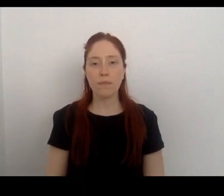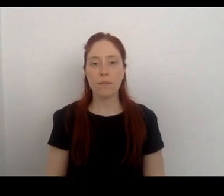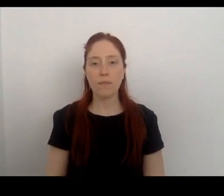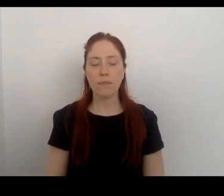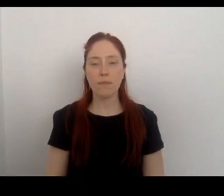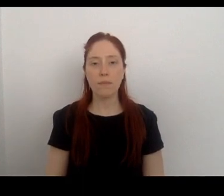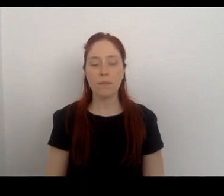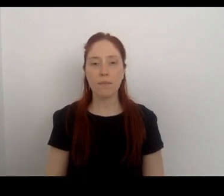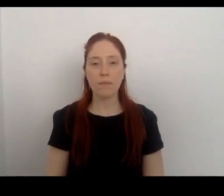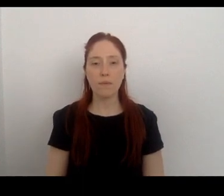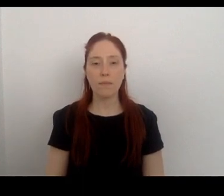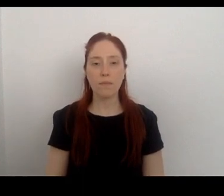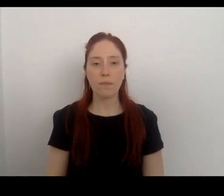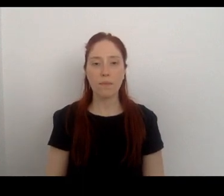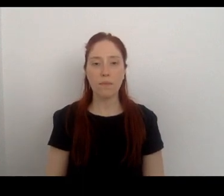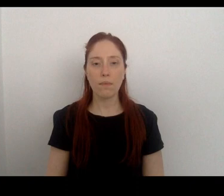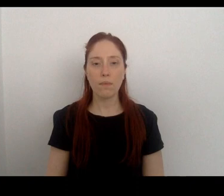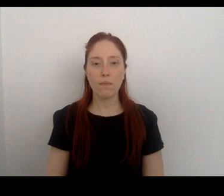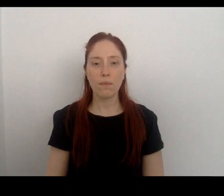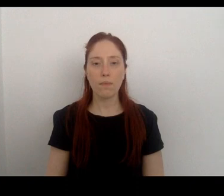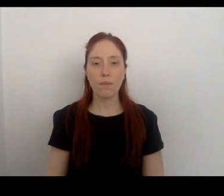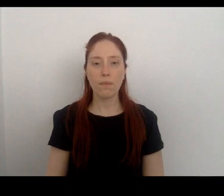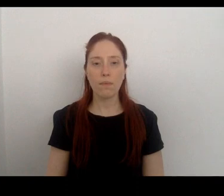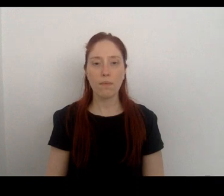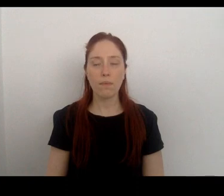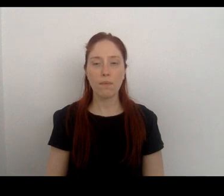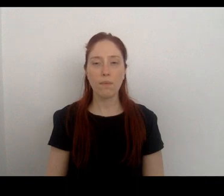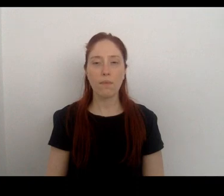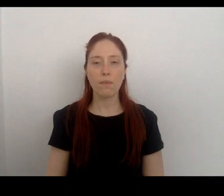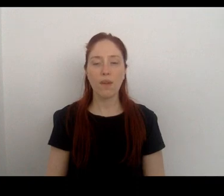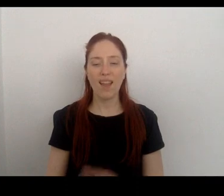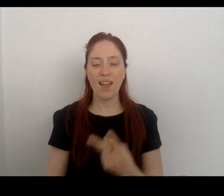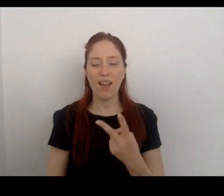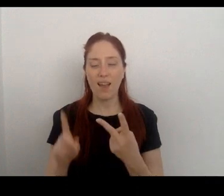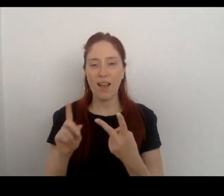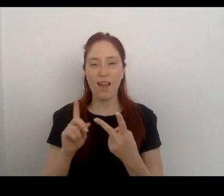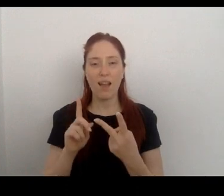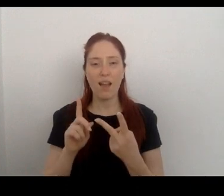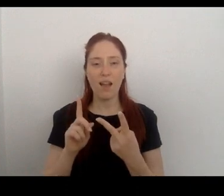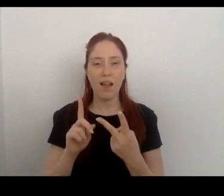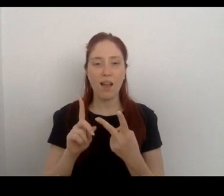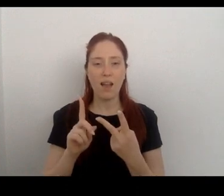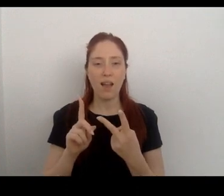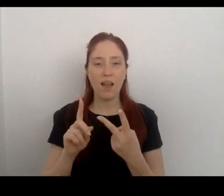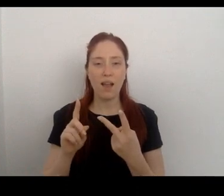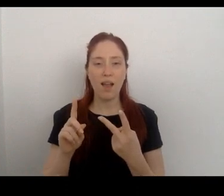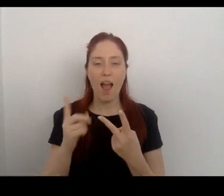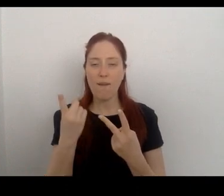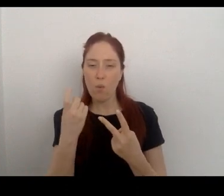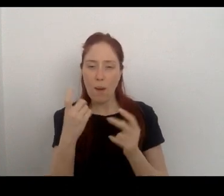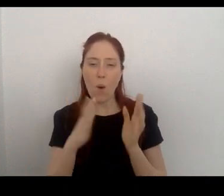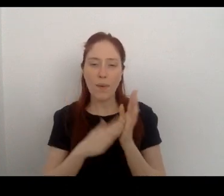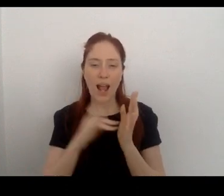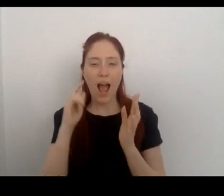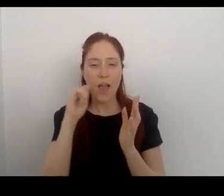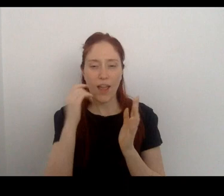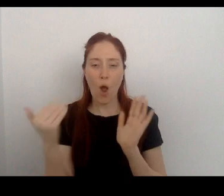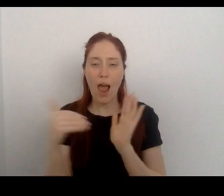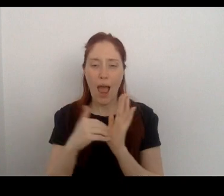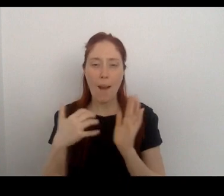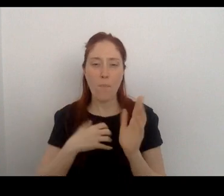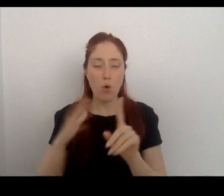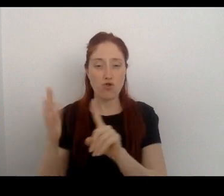Probably going to use the last minute, I think, to reinforce some of those darkest shadows to try to bring a little bit more